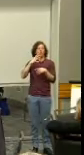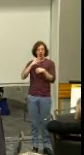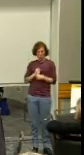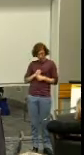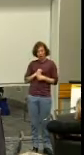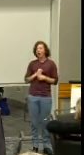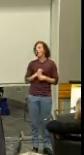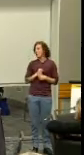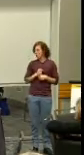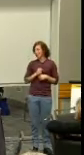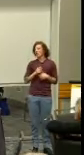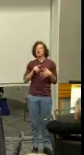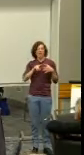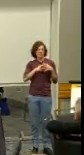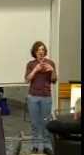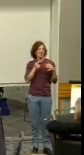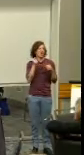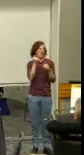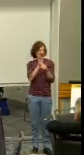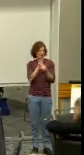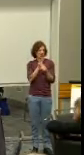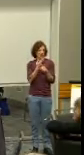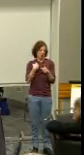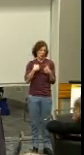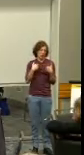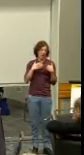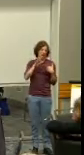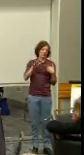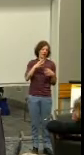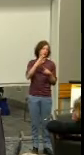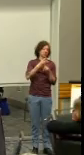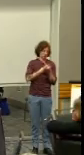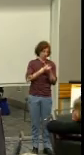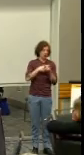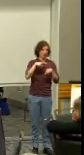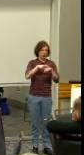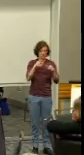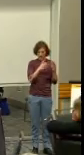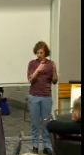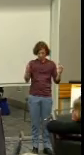year. We have about a 6-month build-out timeline, and then